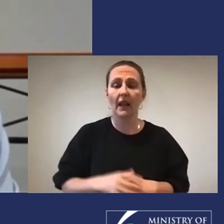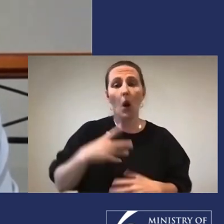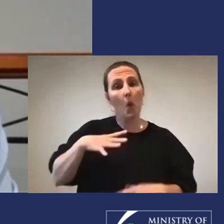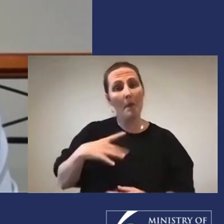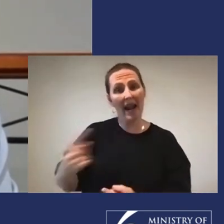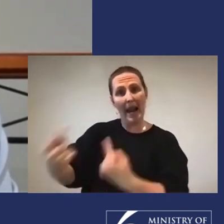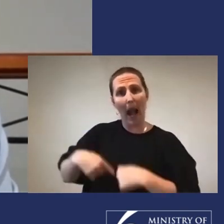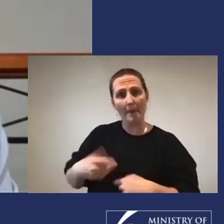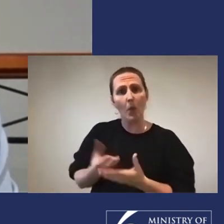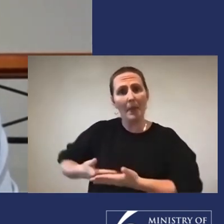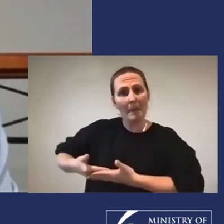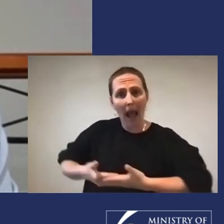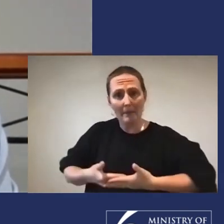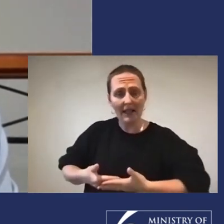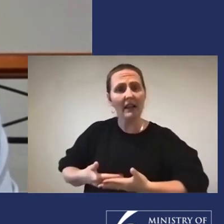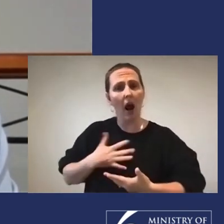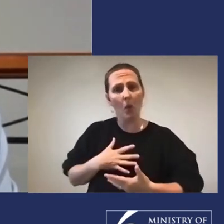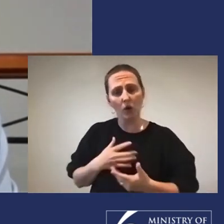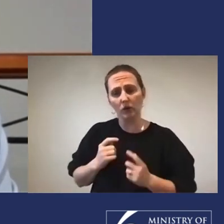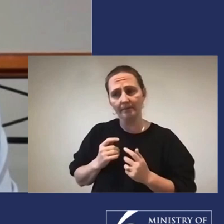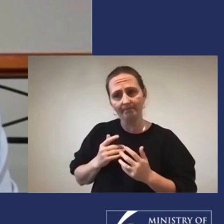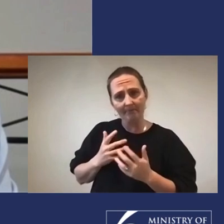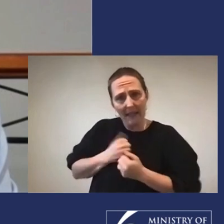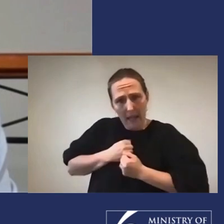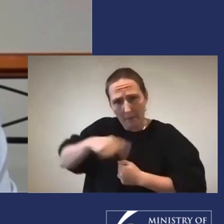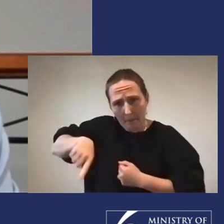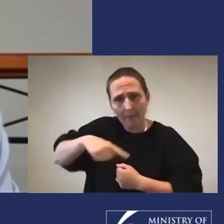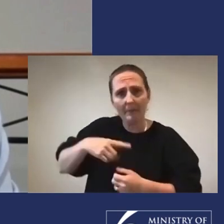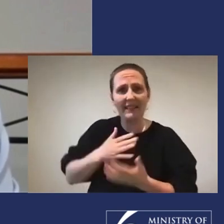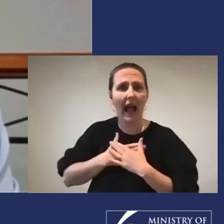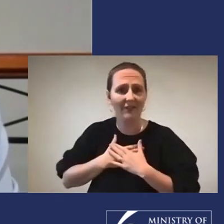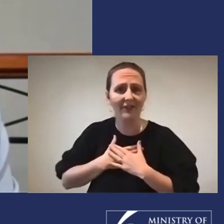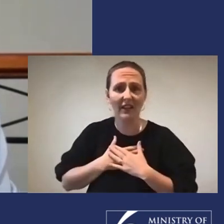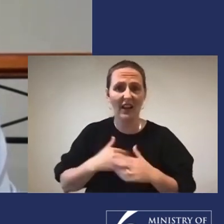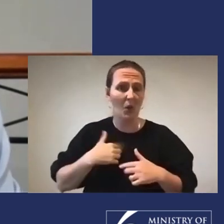to just keep us safe in this time, because we've got enough to do without COVID.